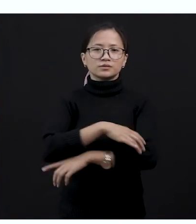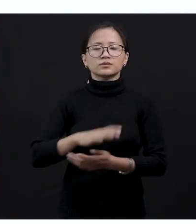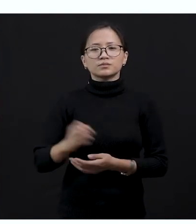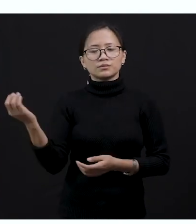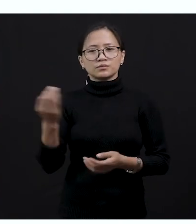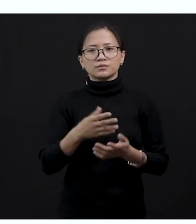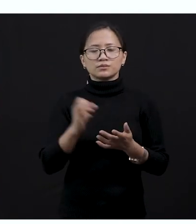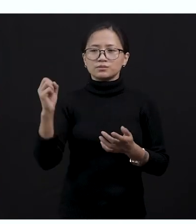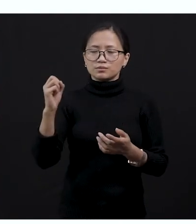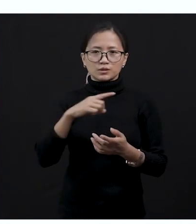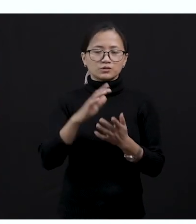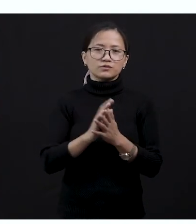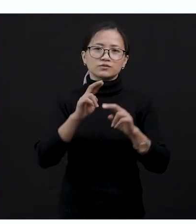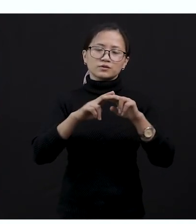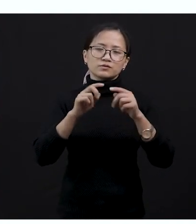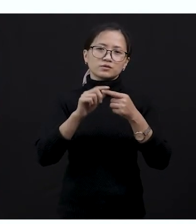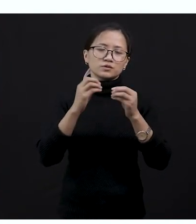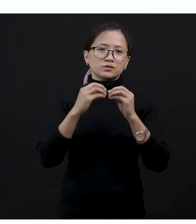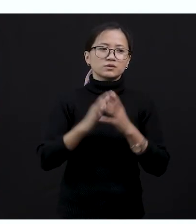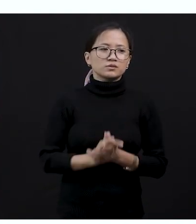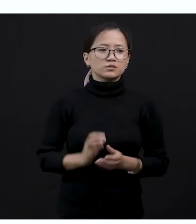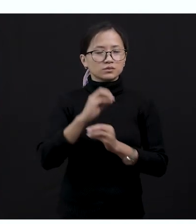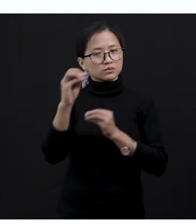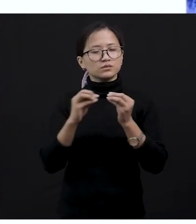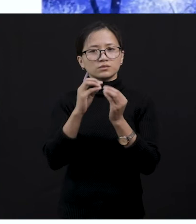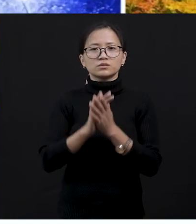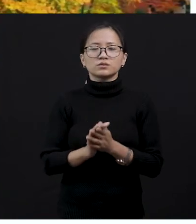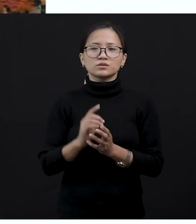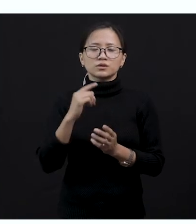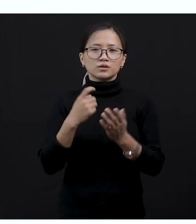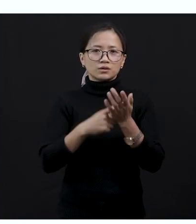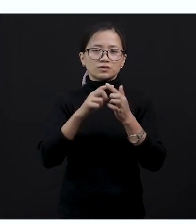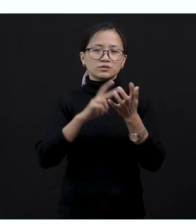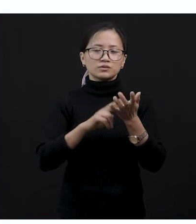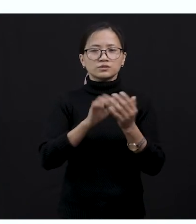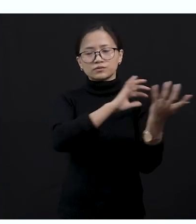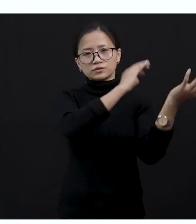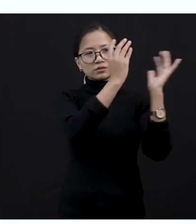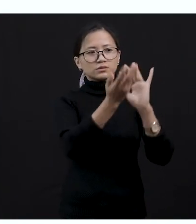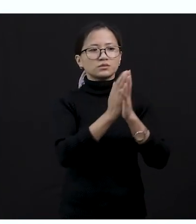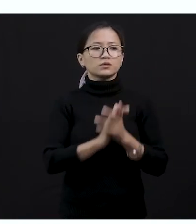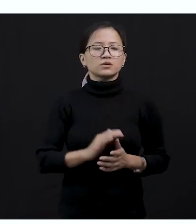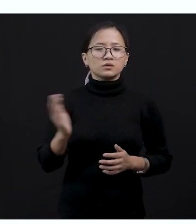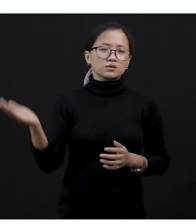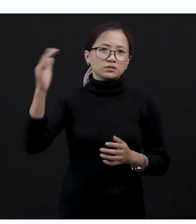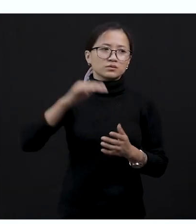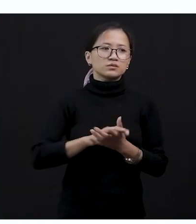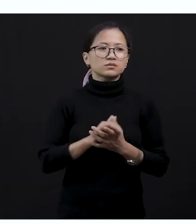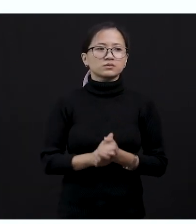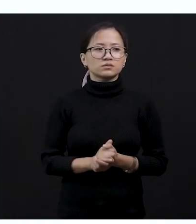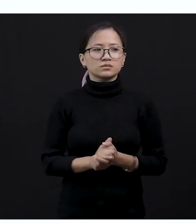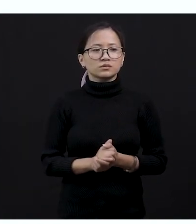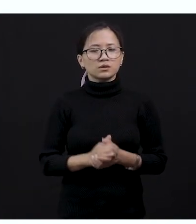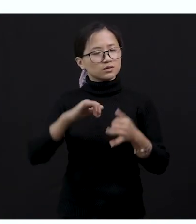month of February. All right, so this is about the revolution of the earth. Now coming to